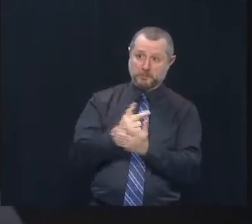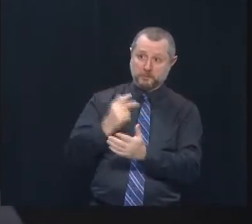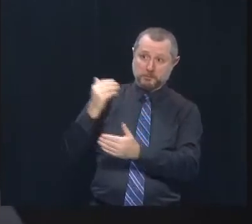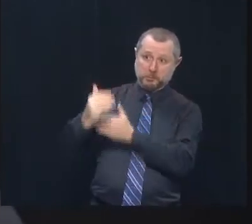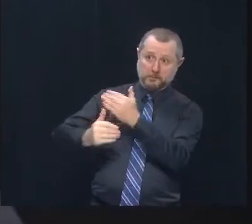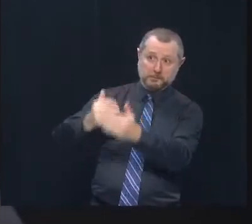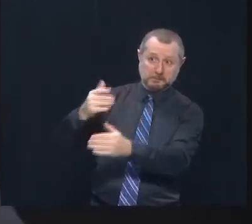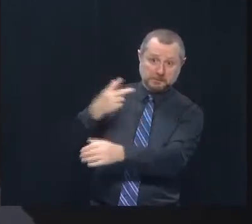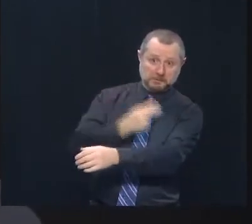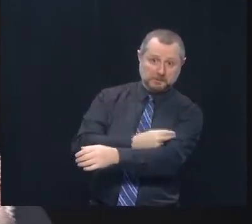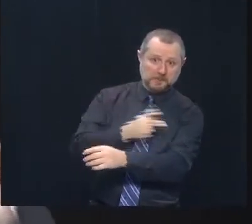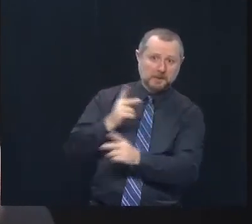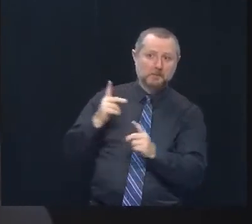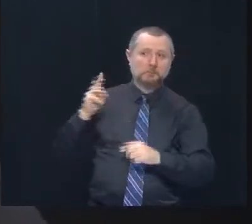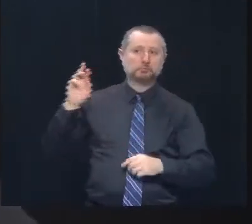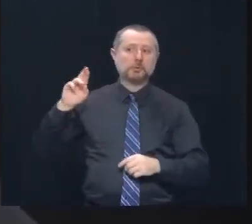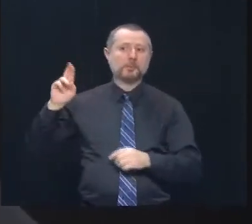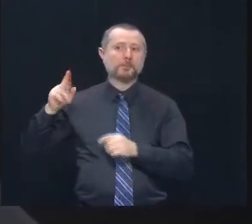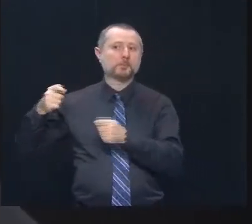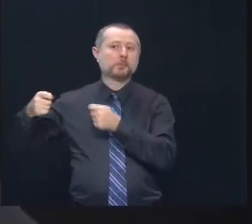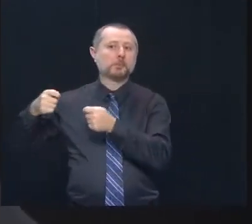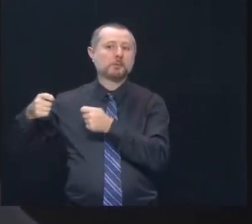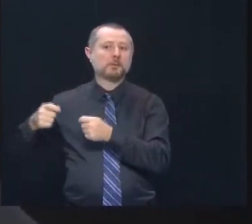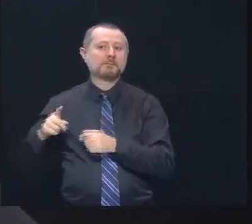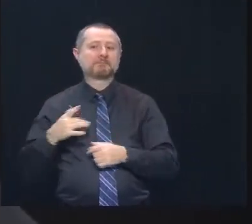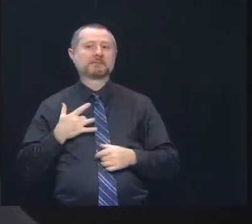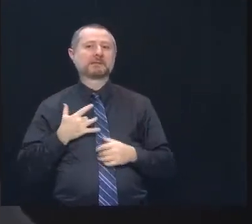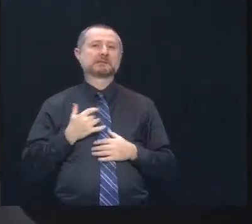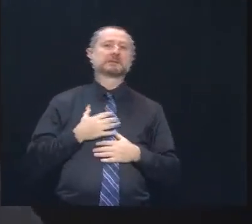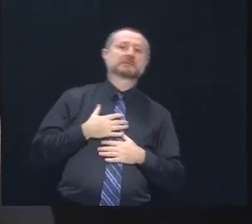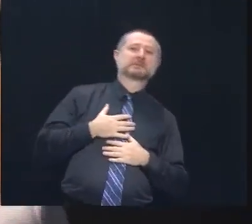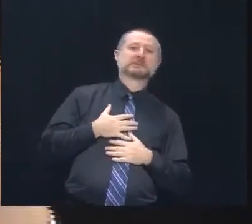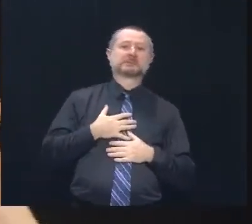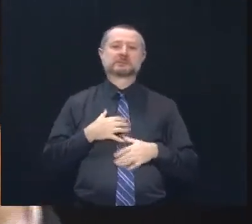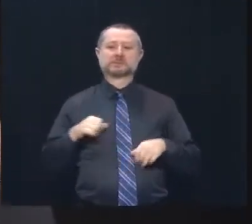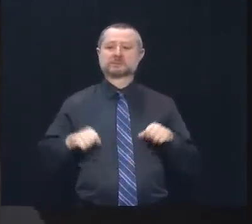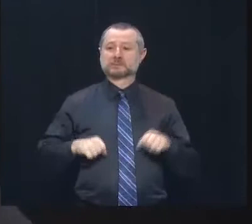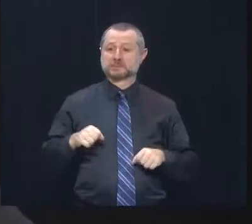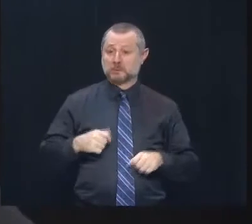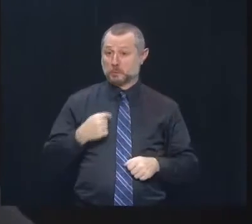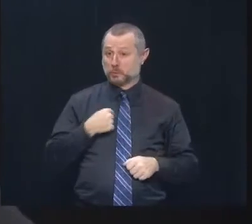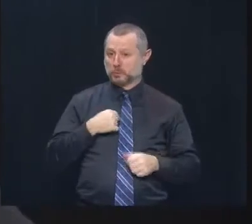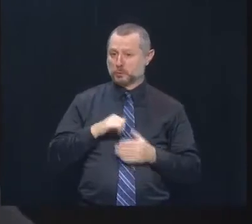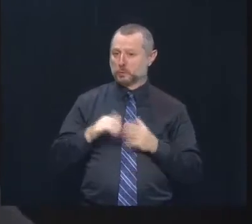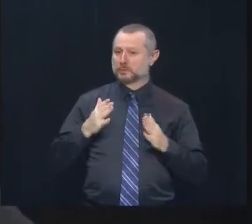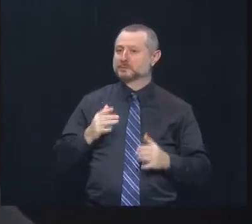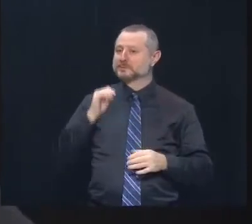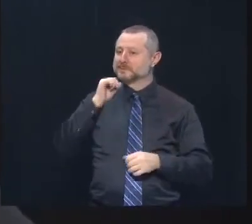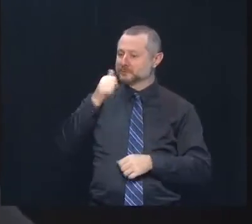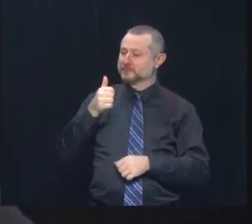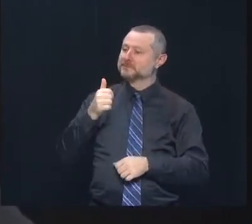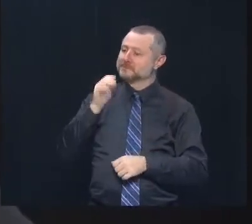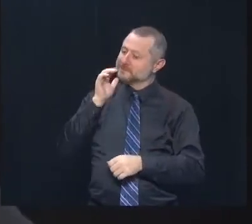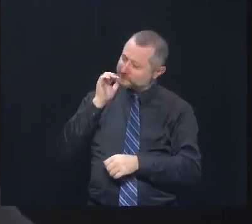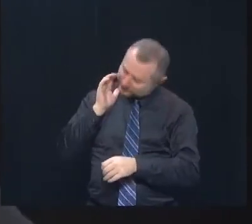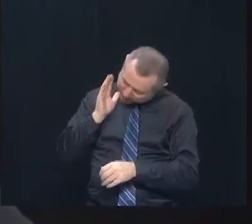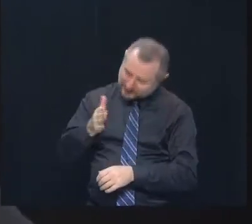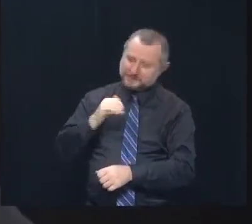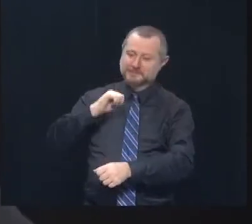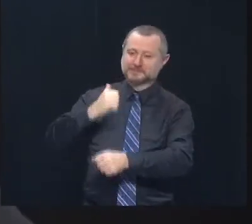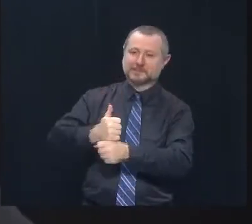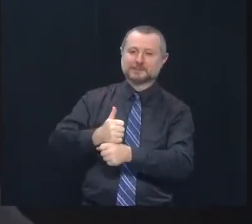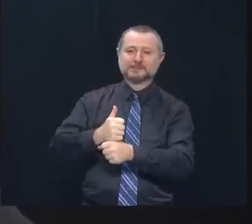62%. Now, we're going to set up a state panel that will affirm the federal approval to try